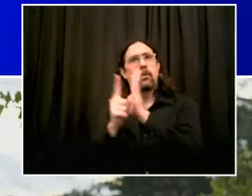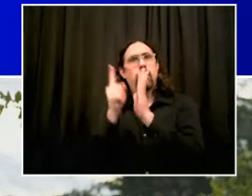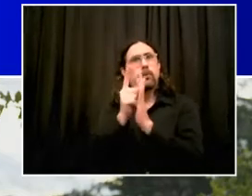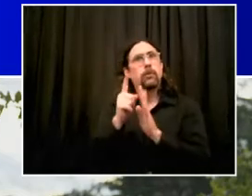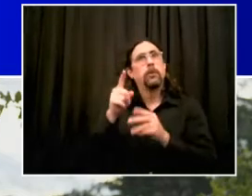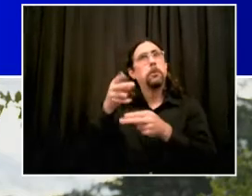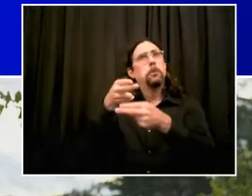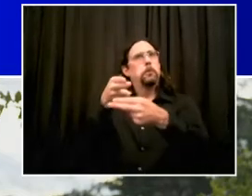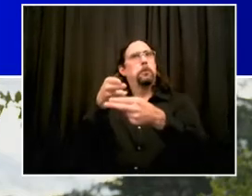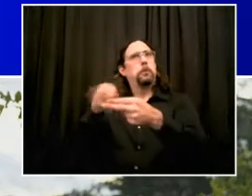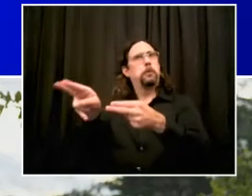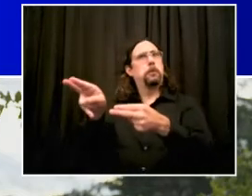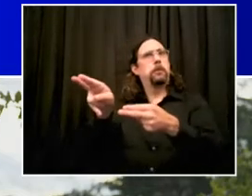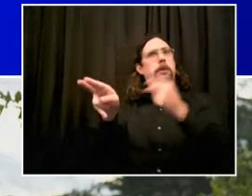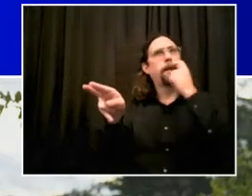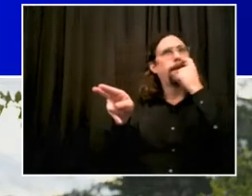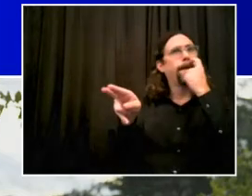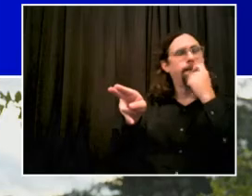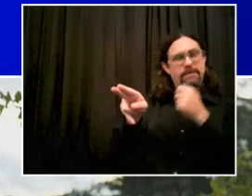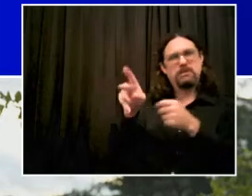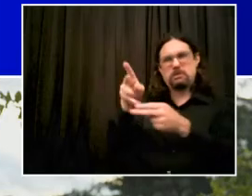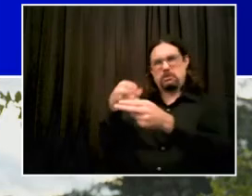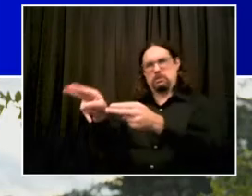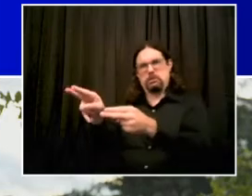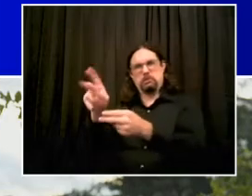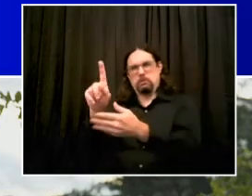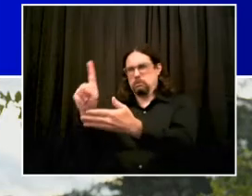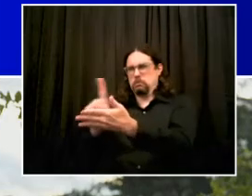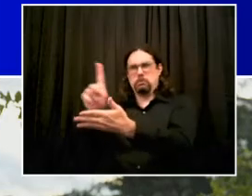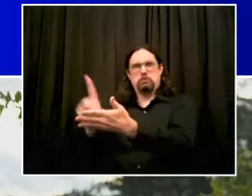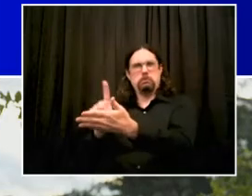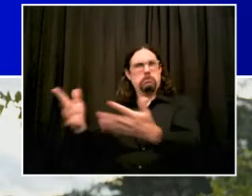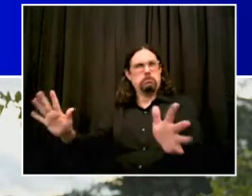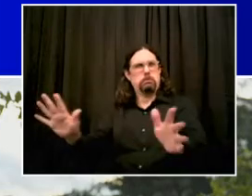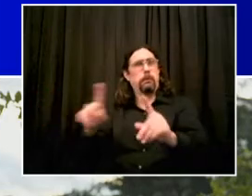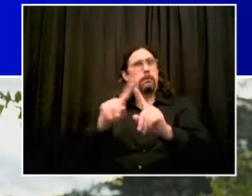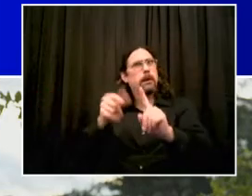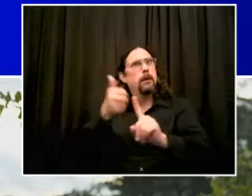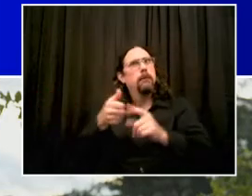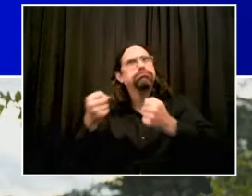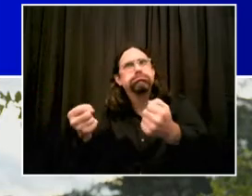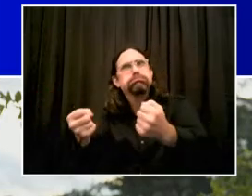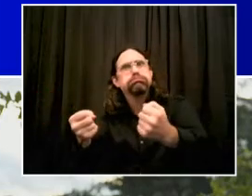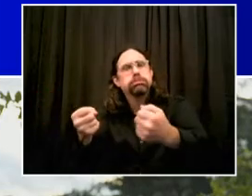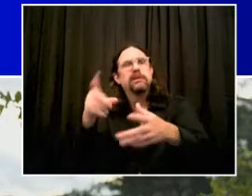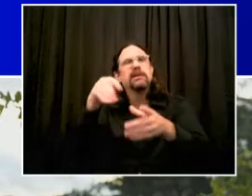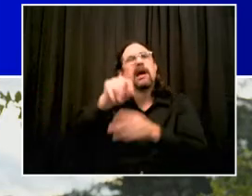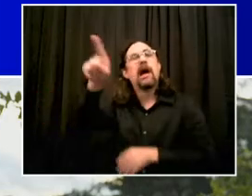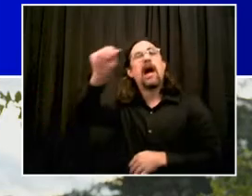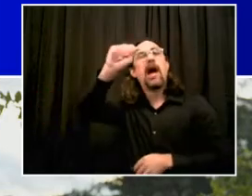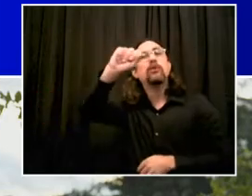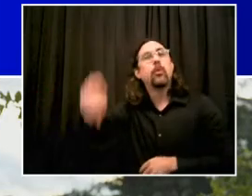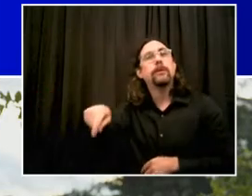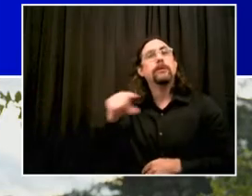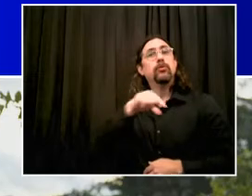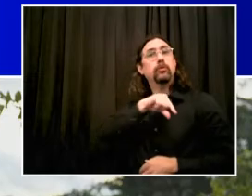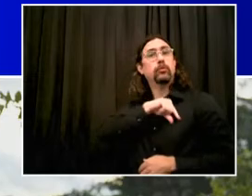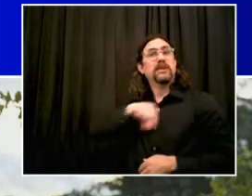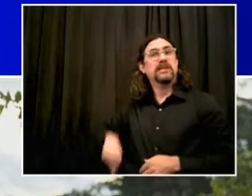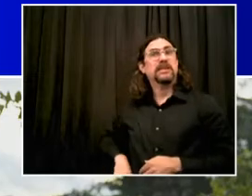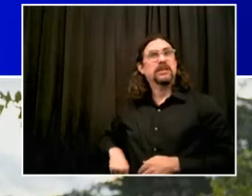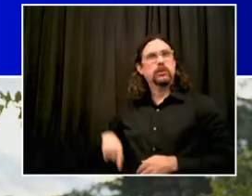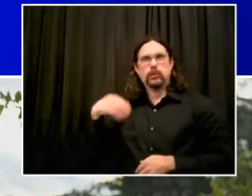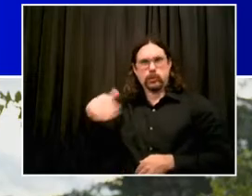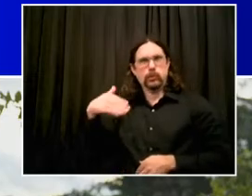one of the most serious weather events since Hurricane Sandy. Highest winds recorded at